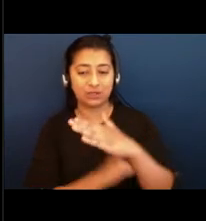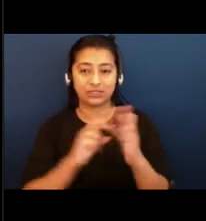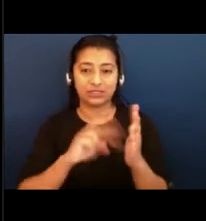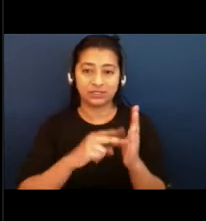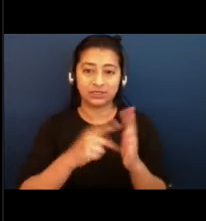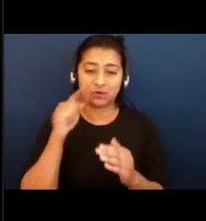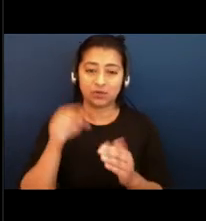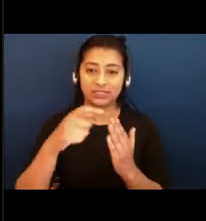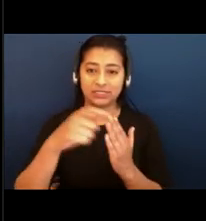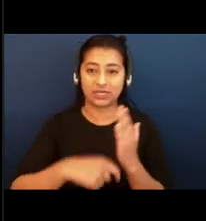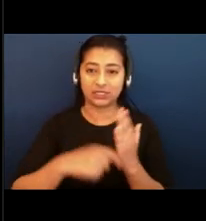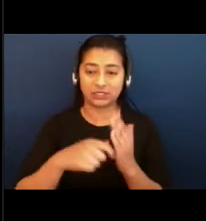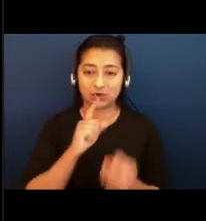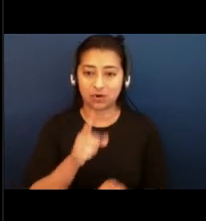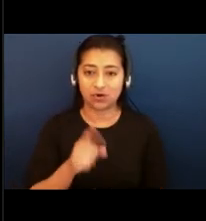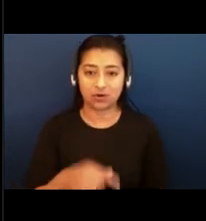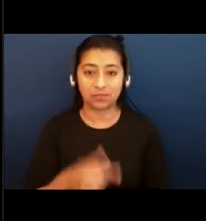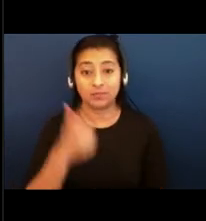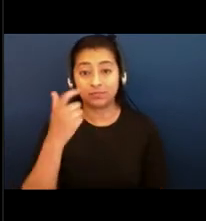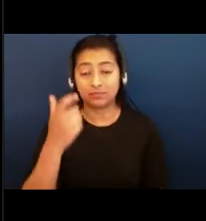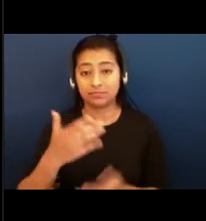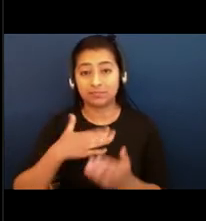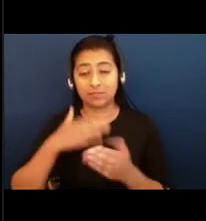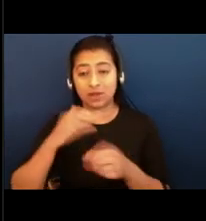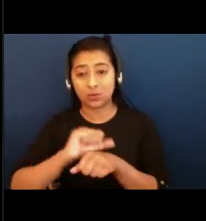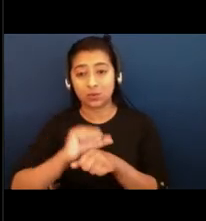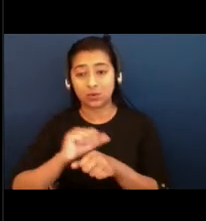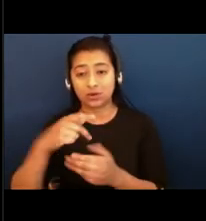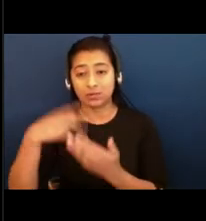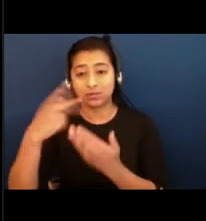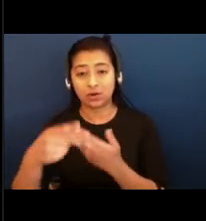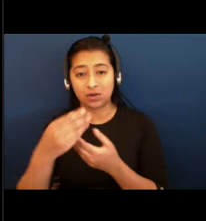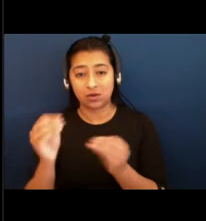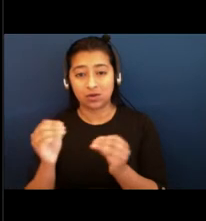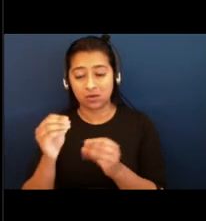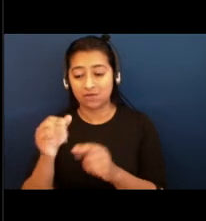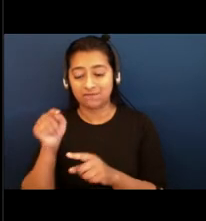were, because in my time as program officer at National Science Foundation,